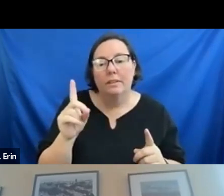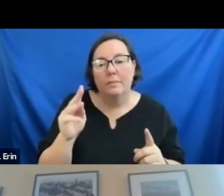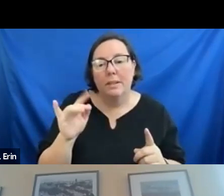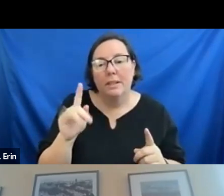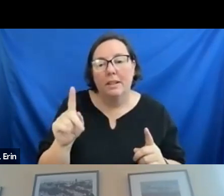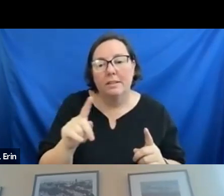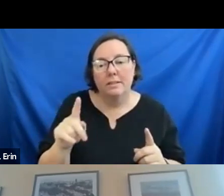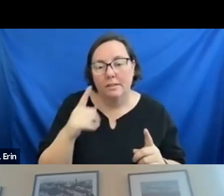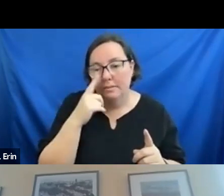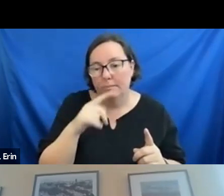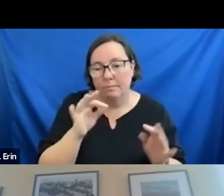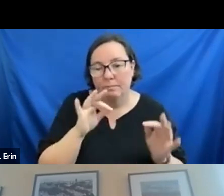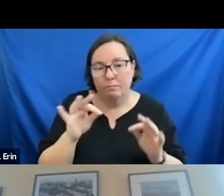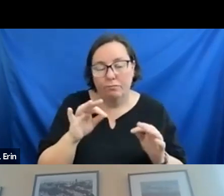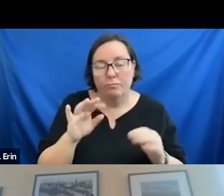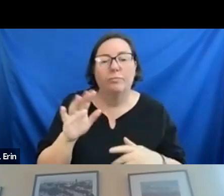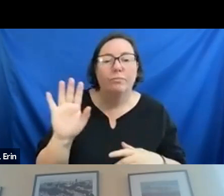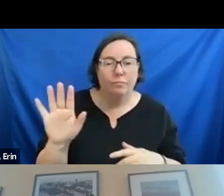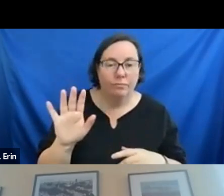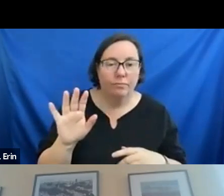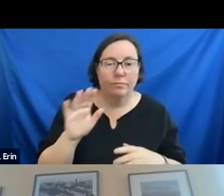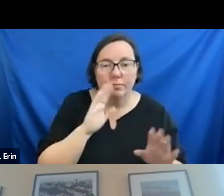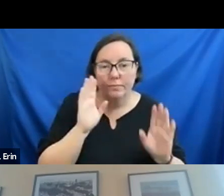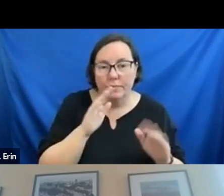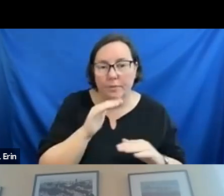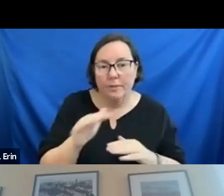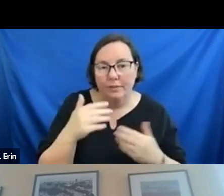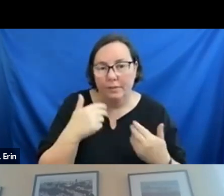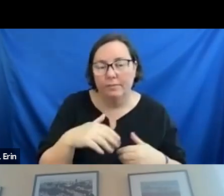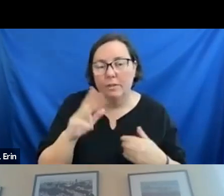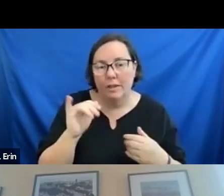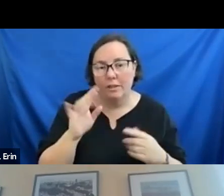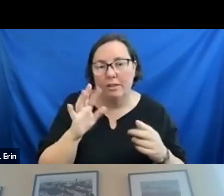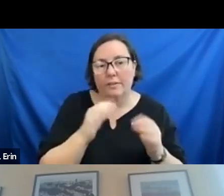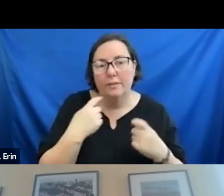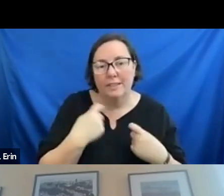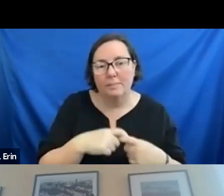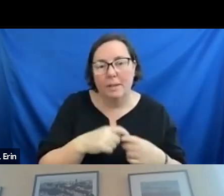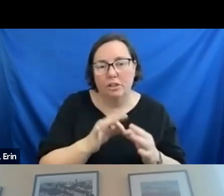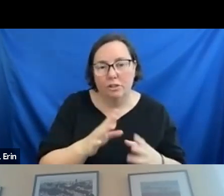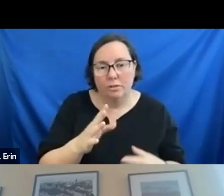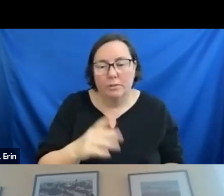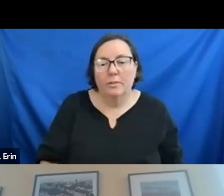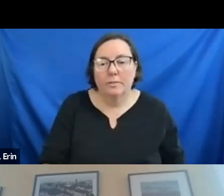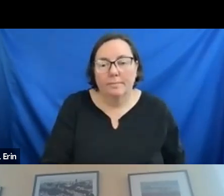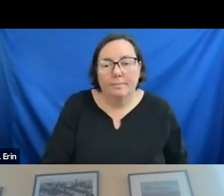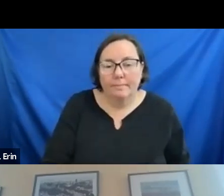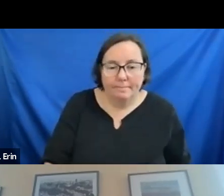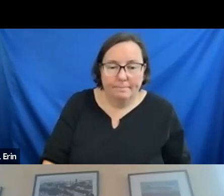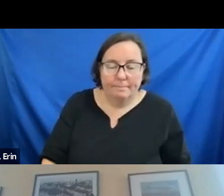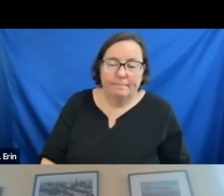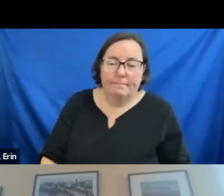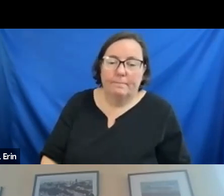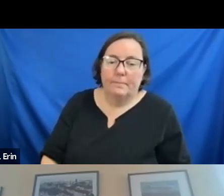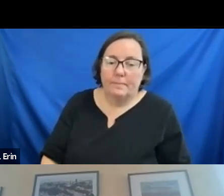Dominguez. Good evening, Mr. Contempasis. Good evening, all the people here on this meeting. Muy